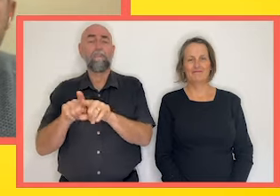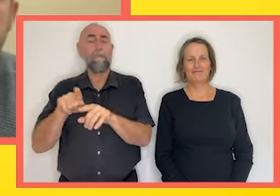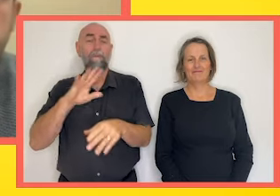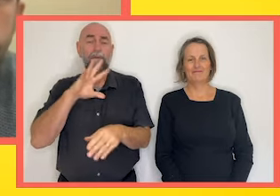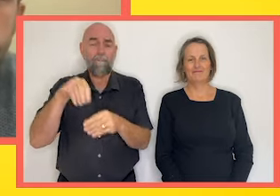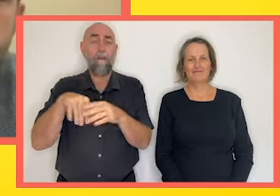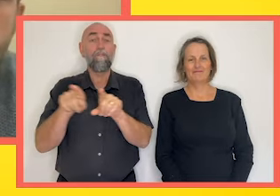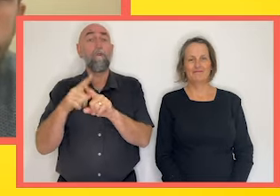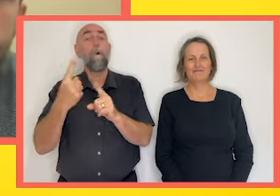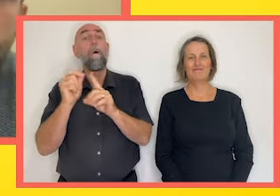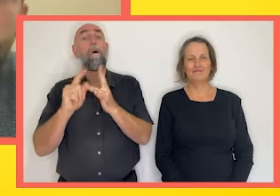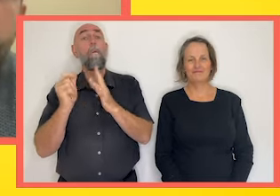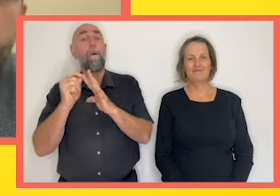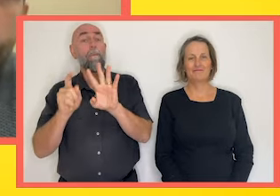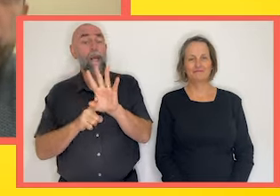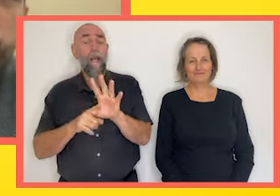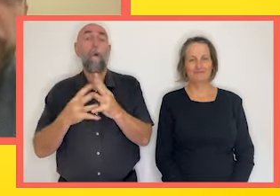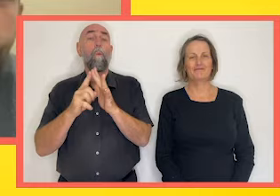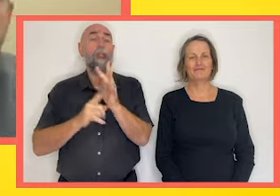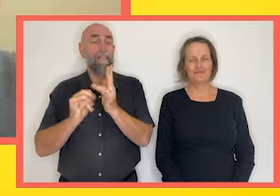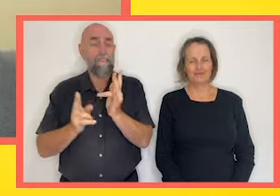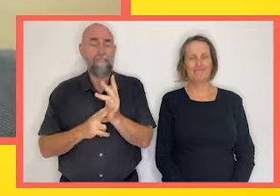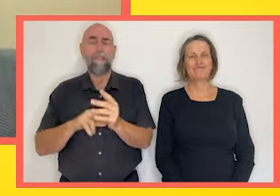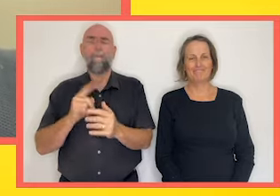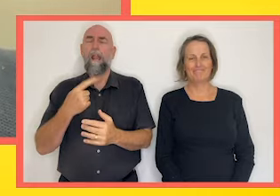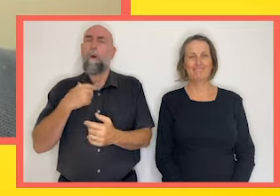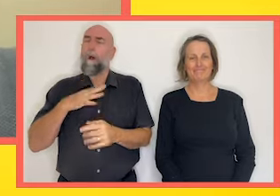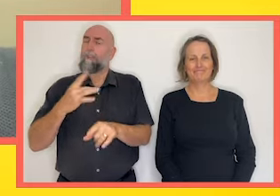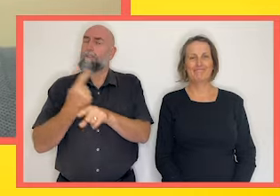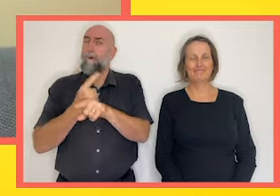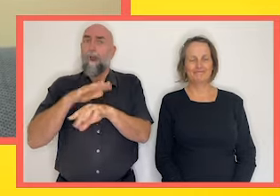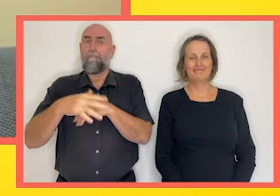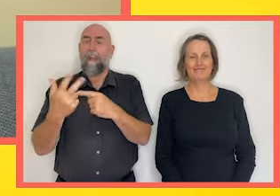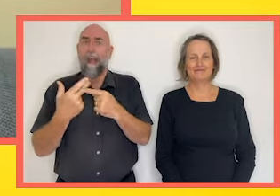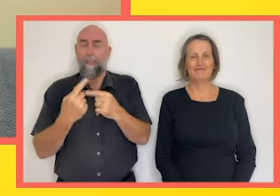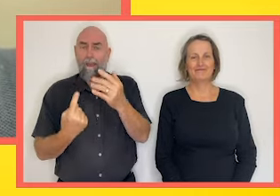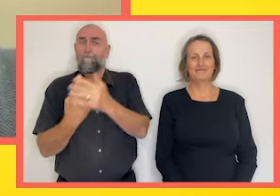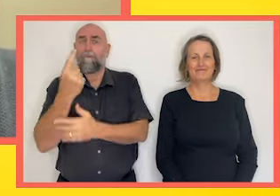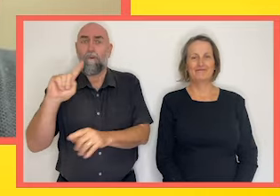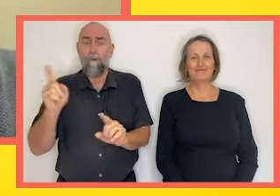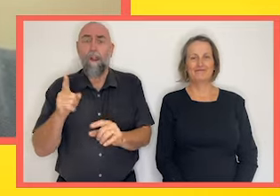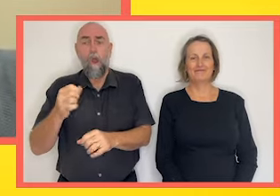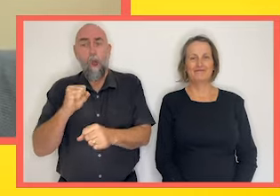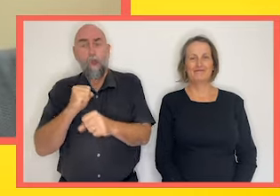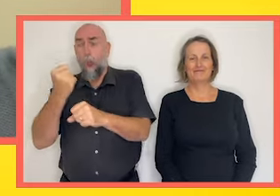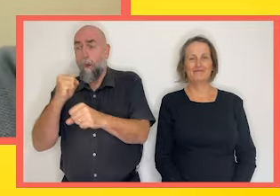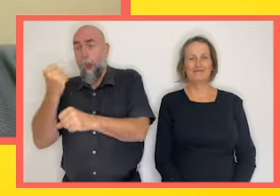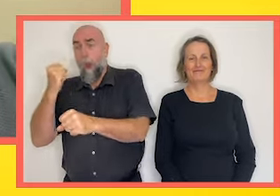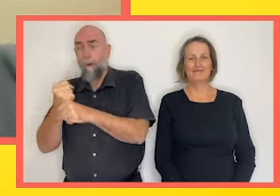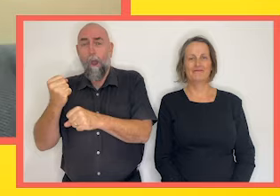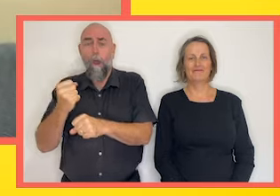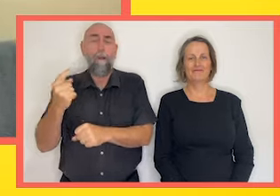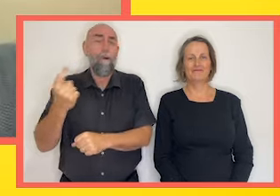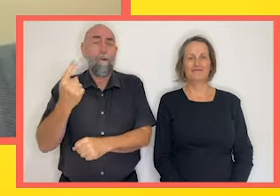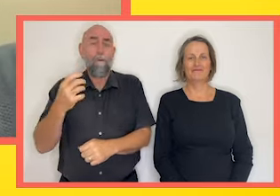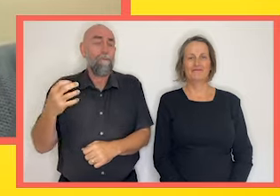be Poppy Wilson. Look, another result that is worth screaming from the rooftops is another gold for